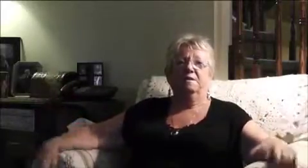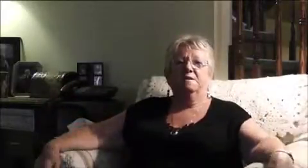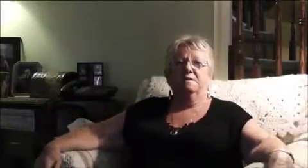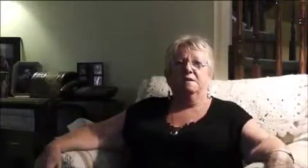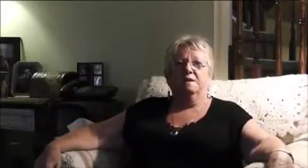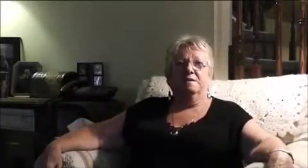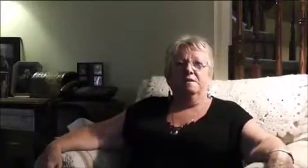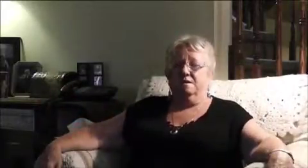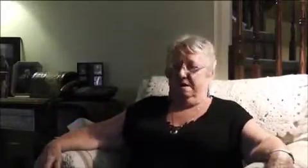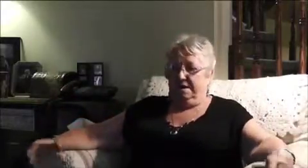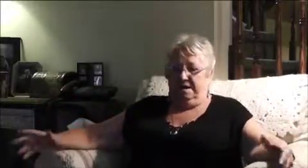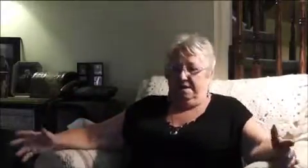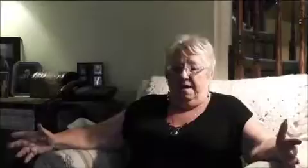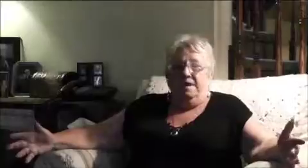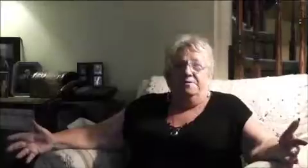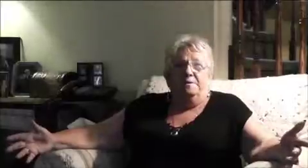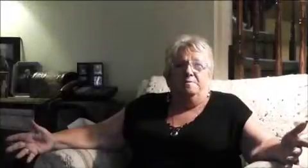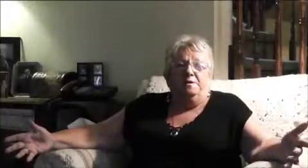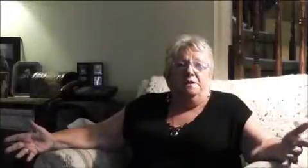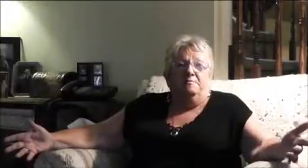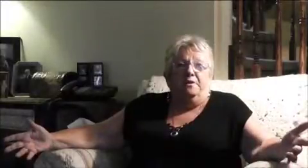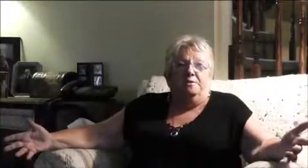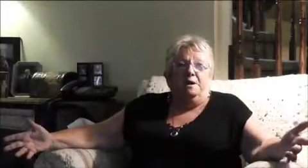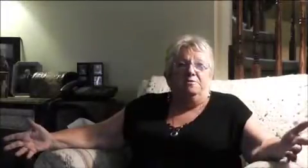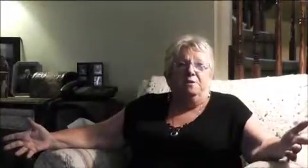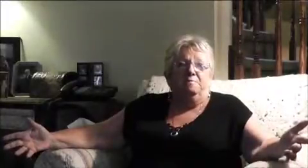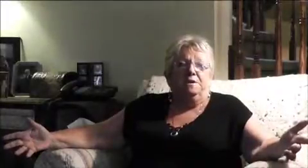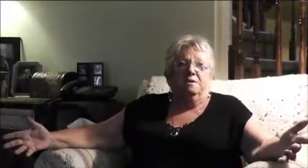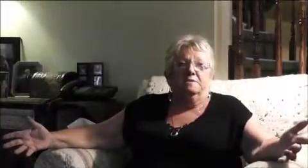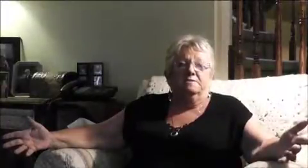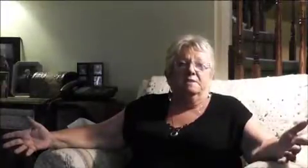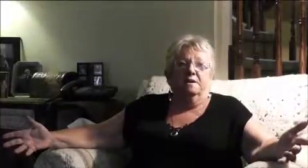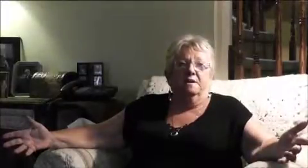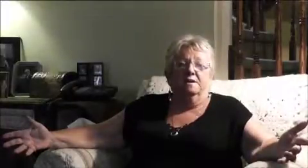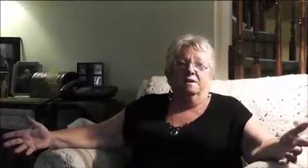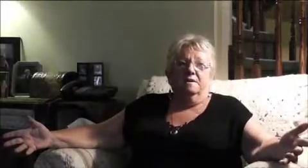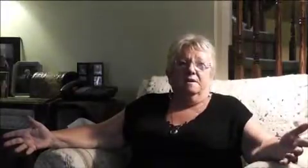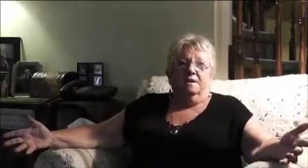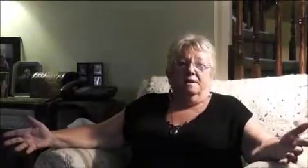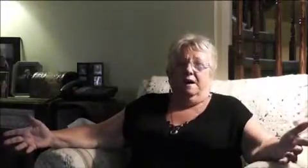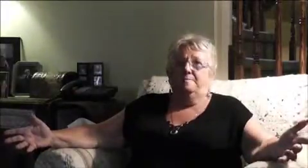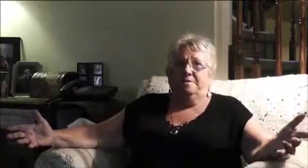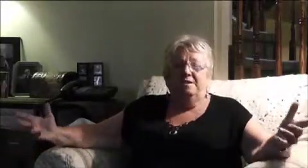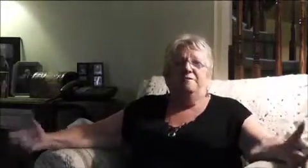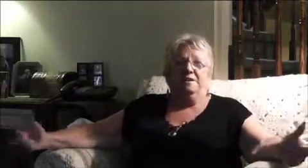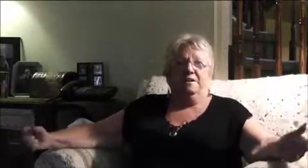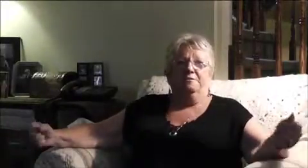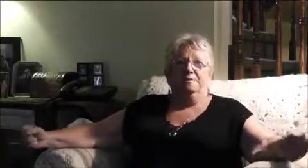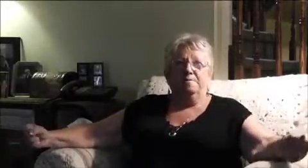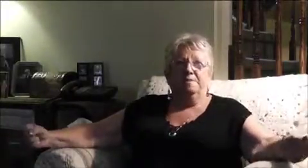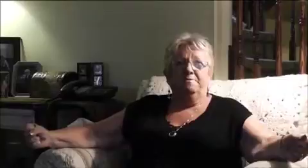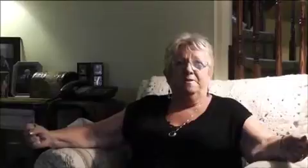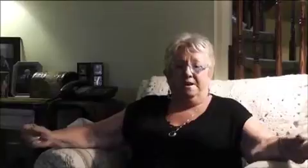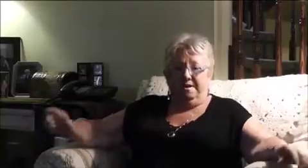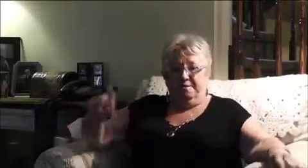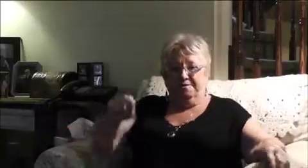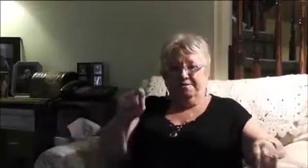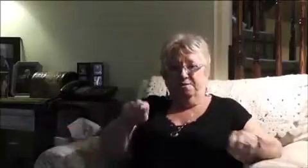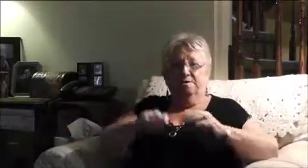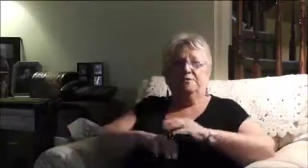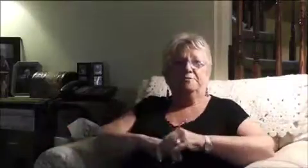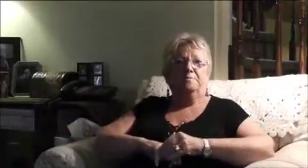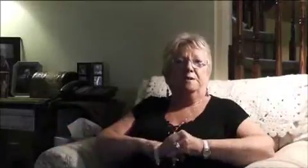went. Absolutely. And that's what I'm doing. I'm following my dream because I believe in it. I really believe in it.